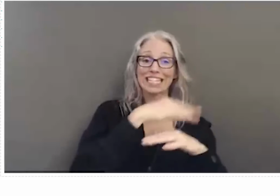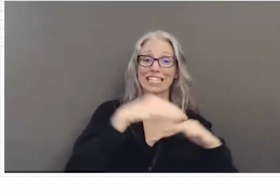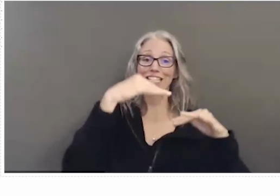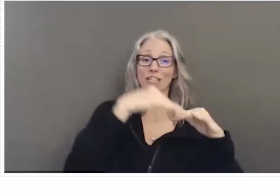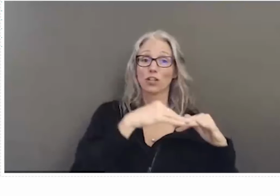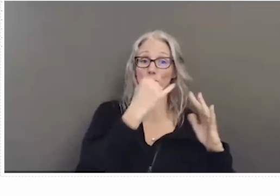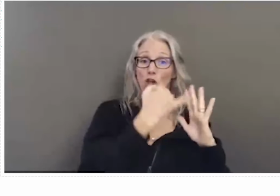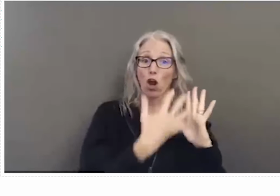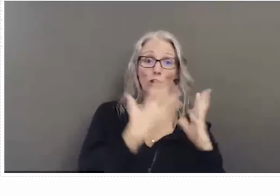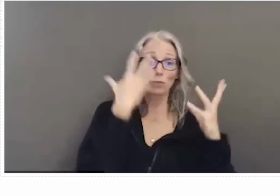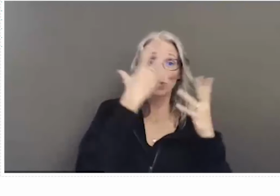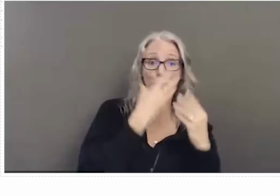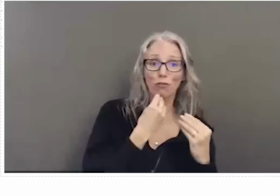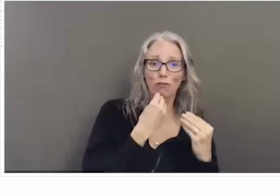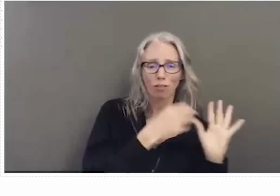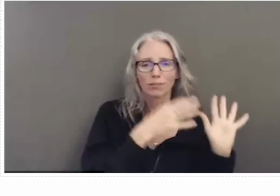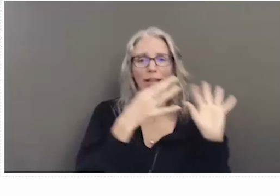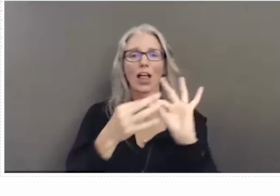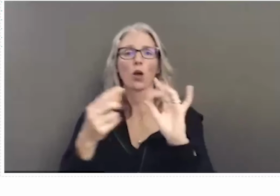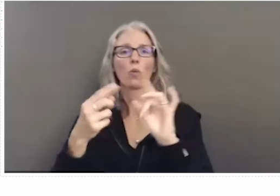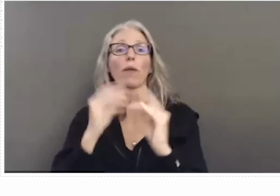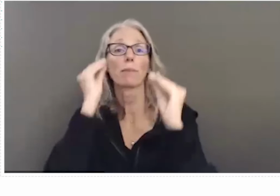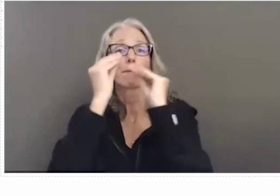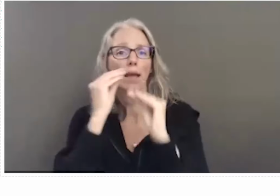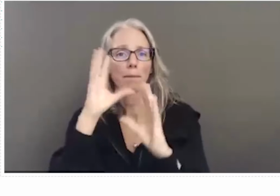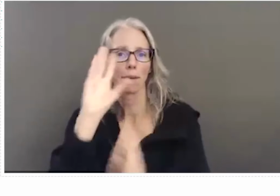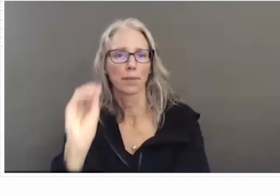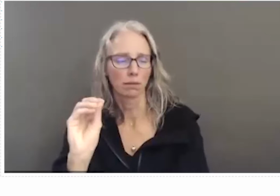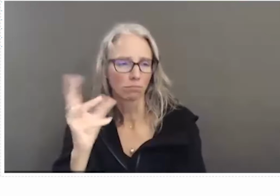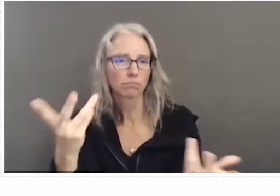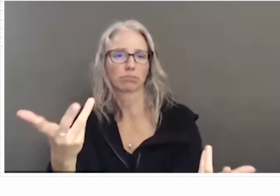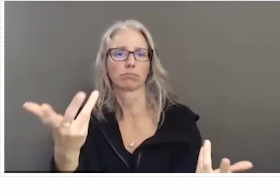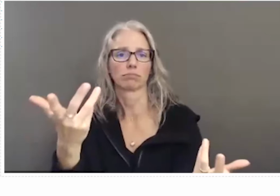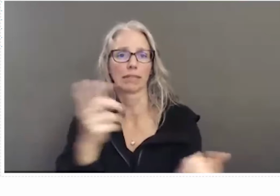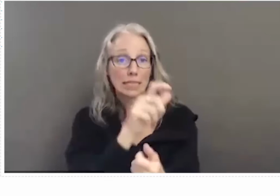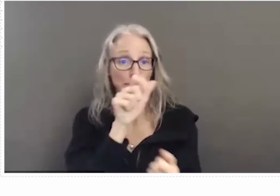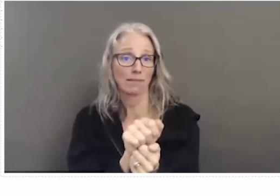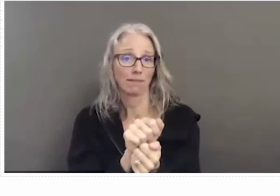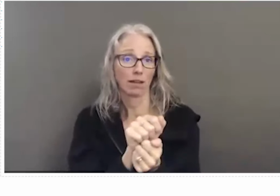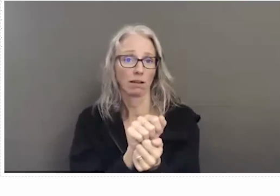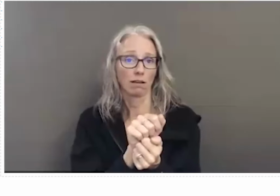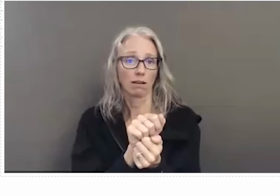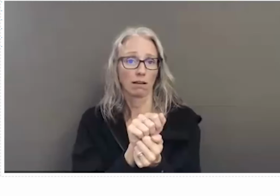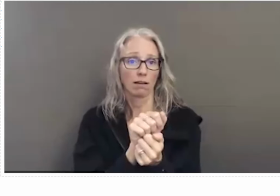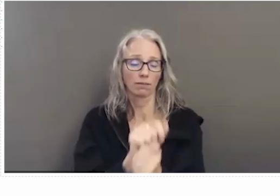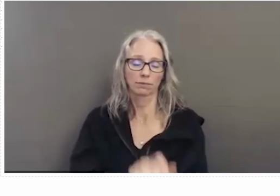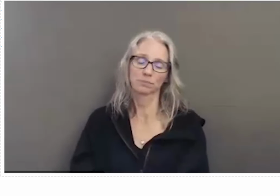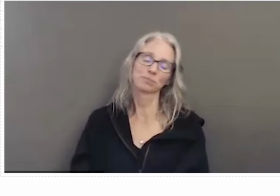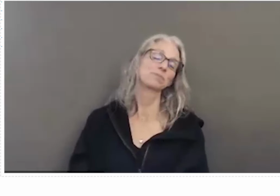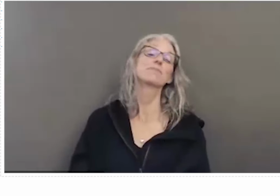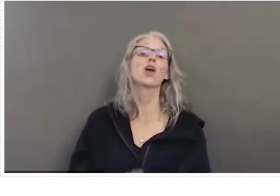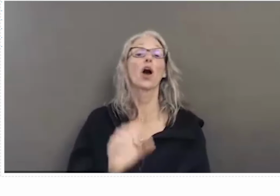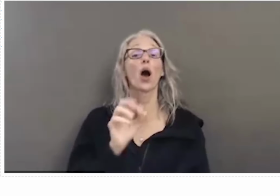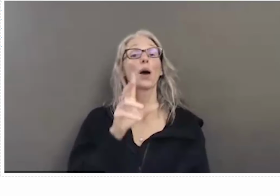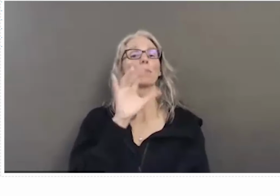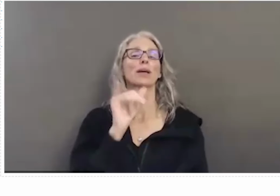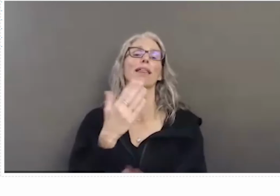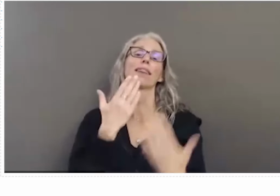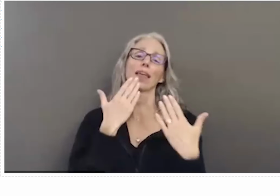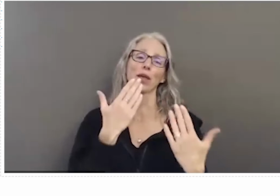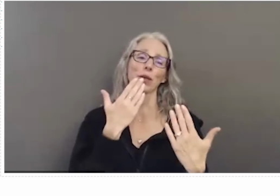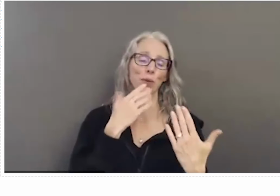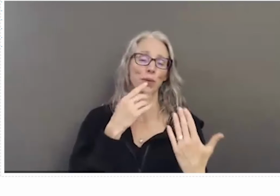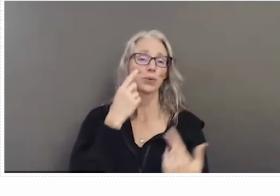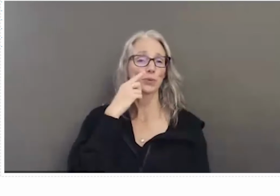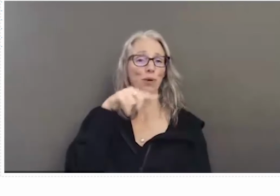or telling a very specific story about your organization. So thank you so much to all of our